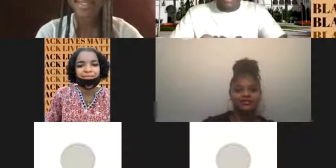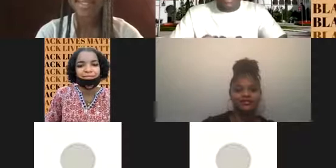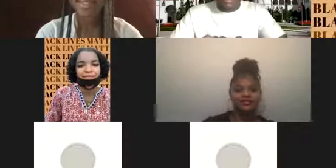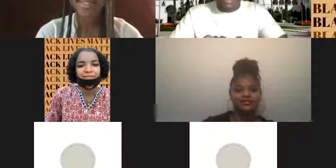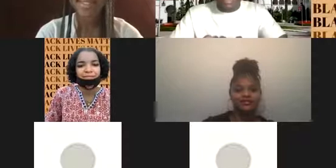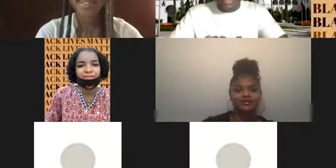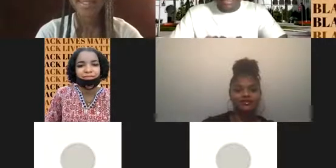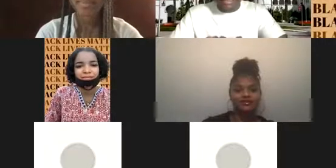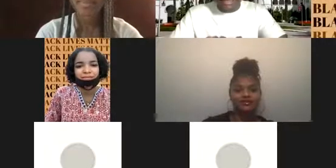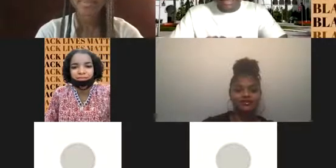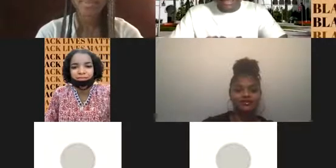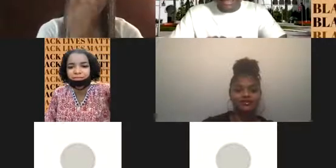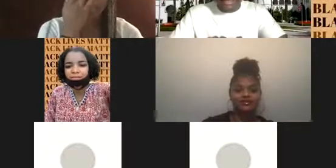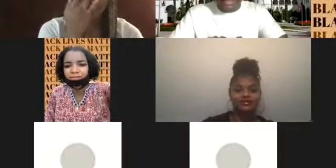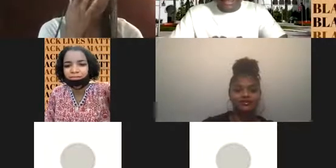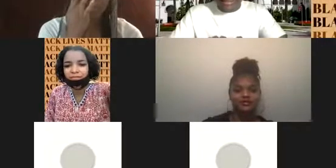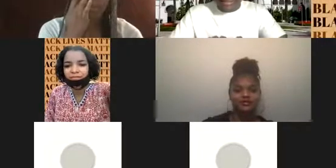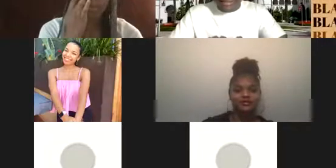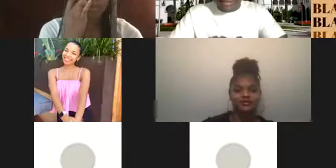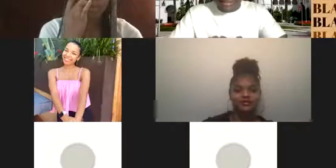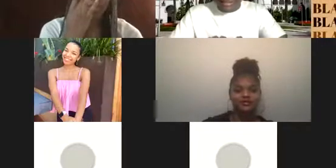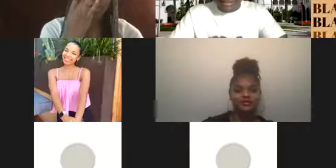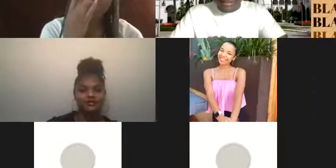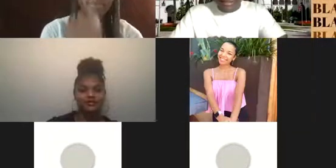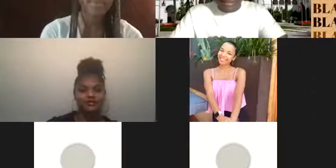Well, I can tell you right now, definitely.